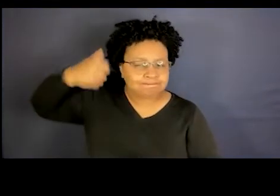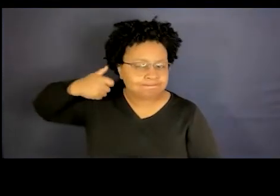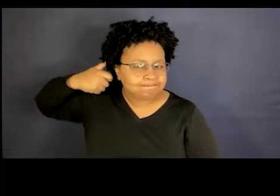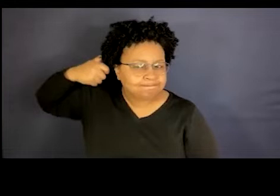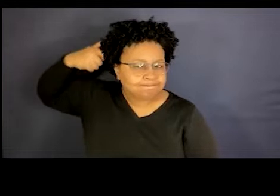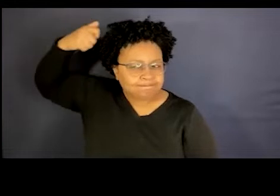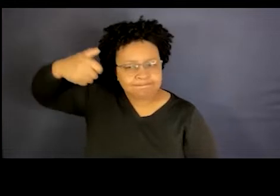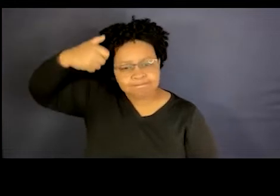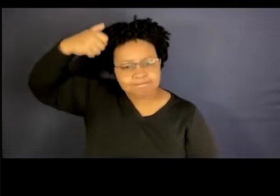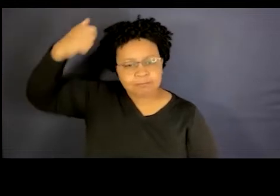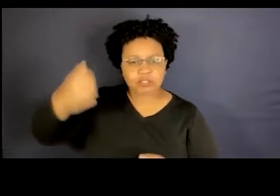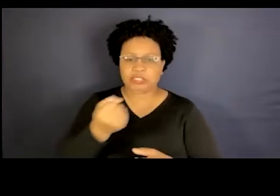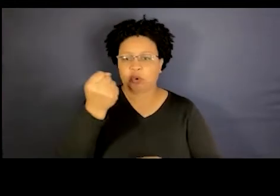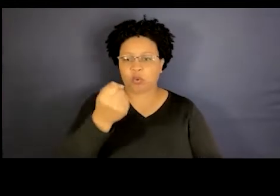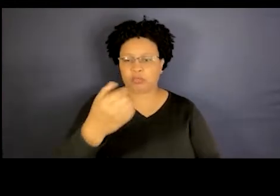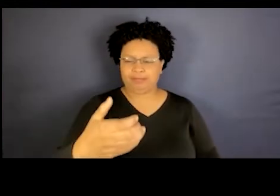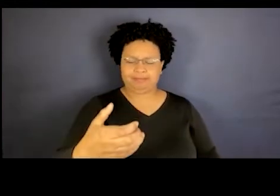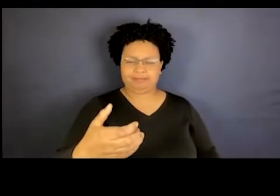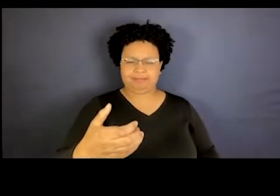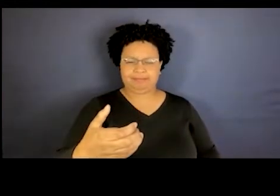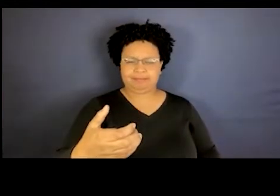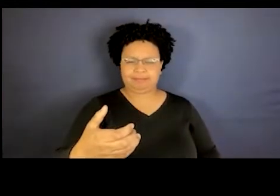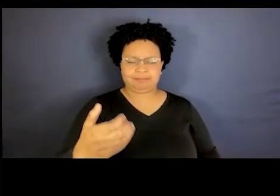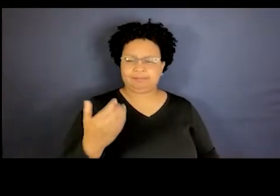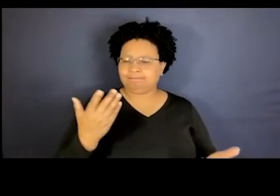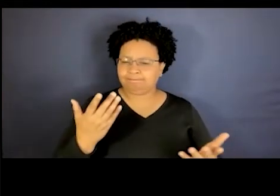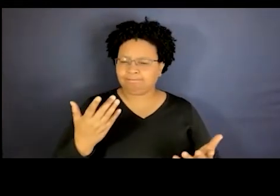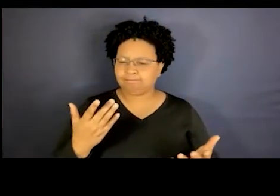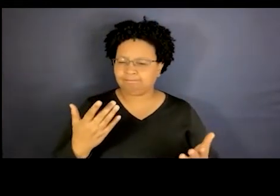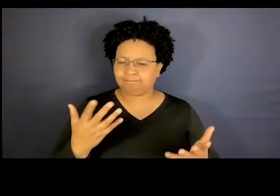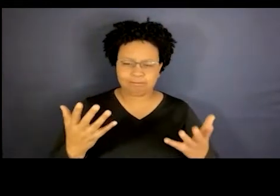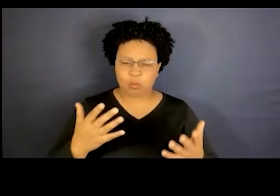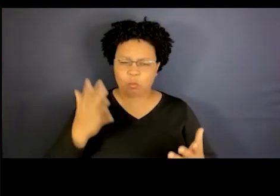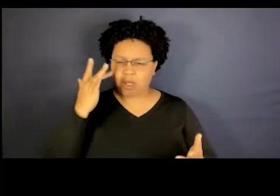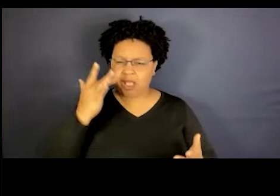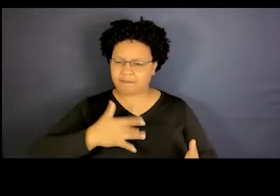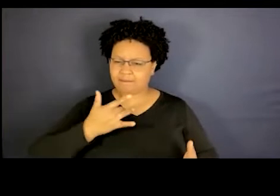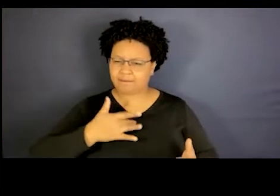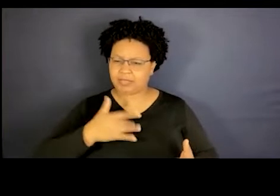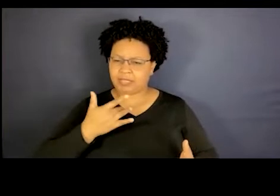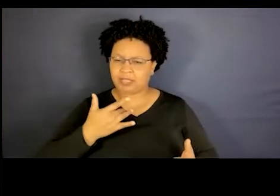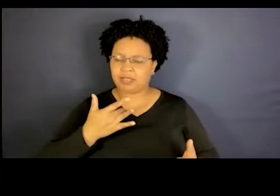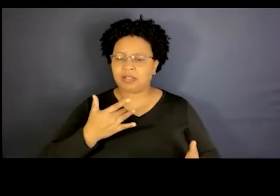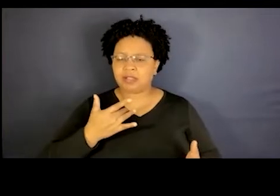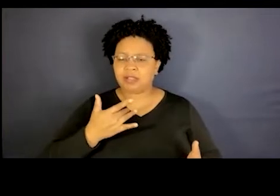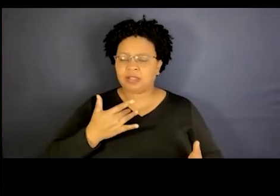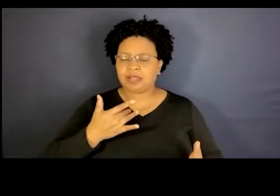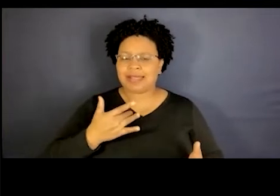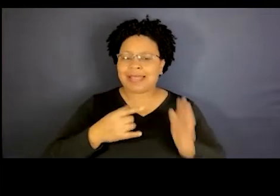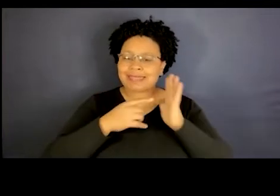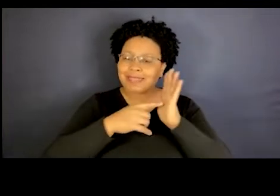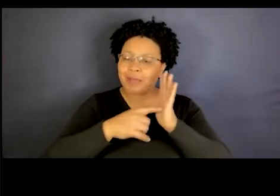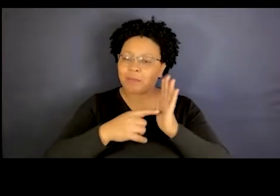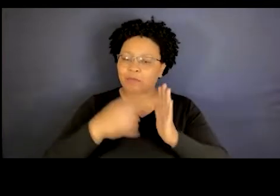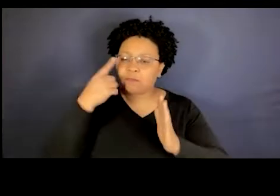to be able to demonstrate why what she felt was an example of her advocacy for her